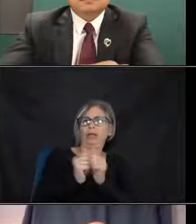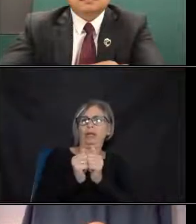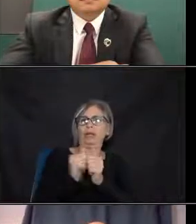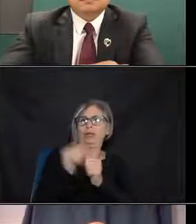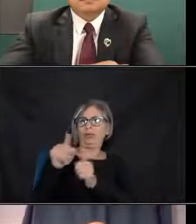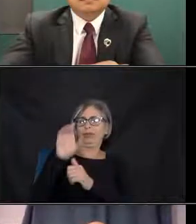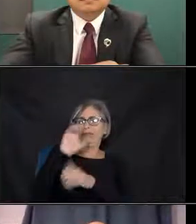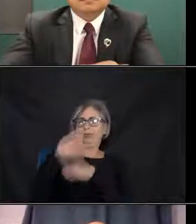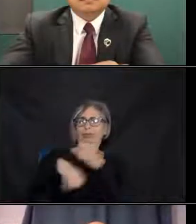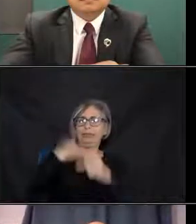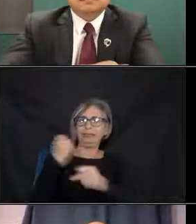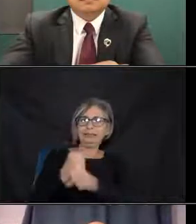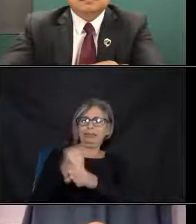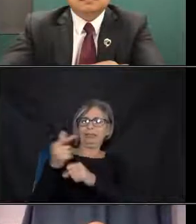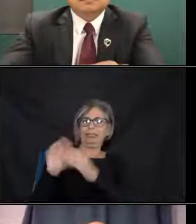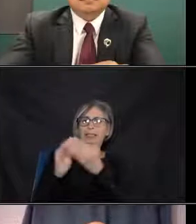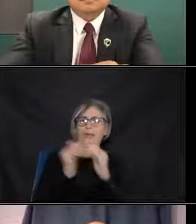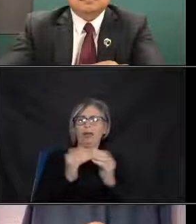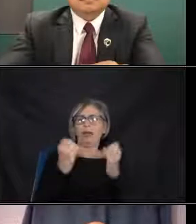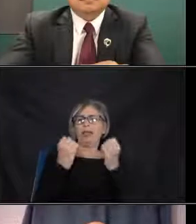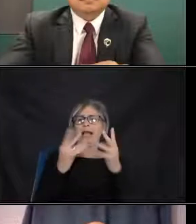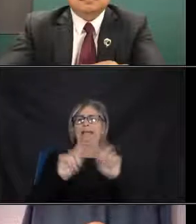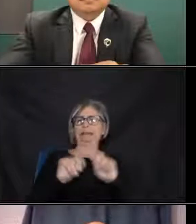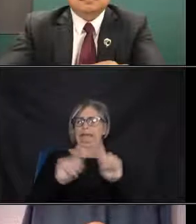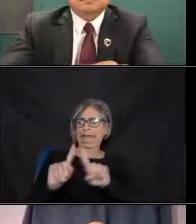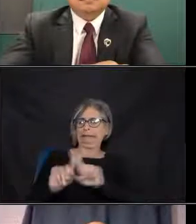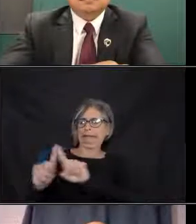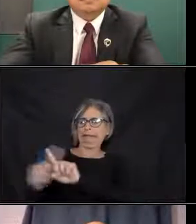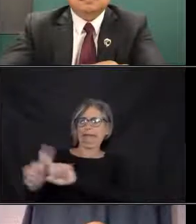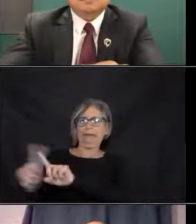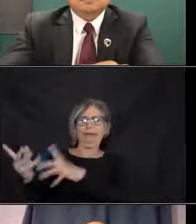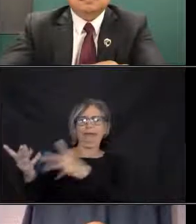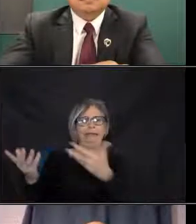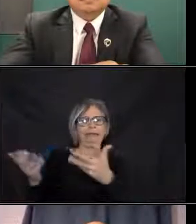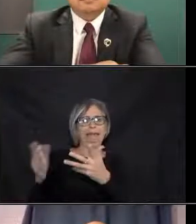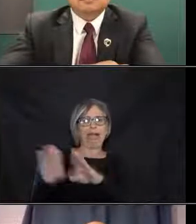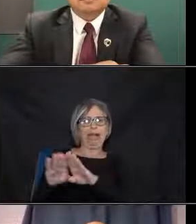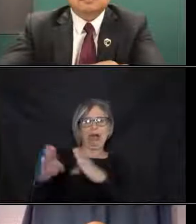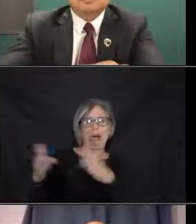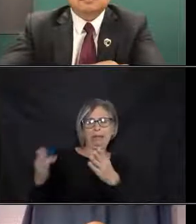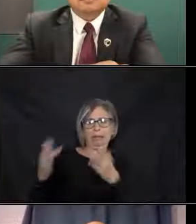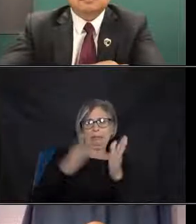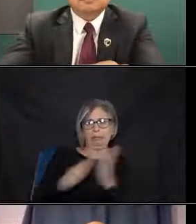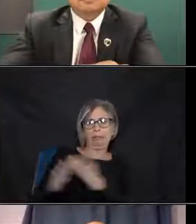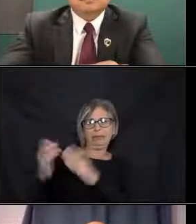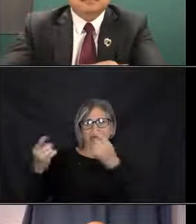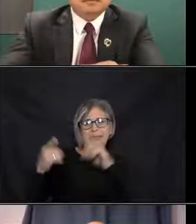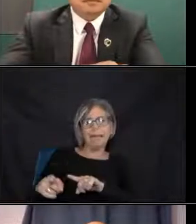a community, with a lot of different openings that were planned to happen